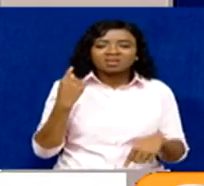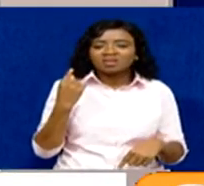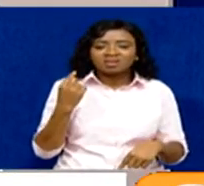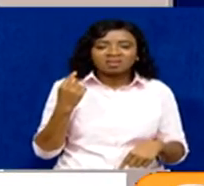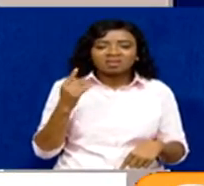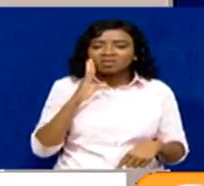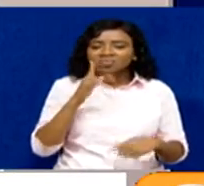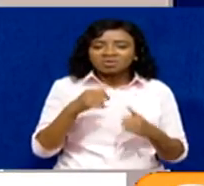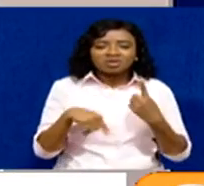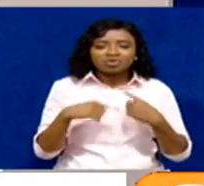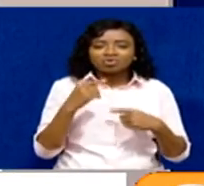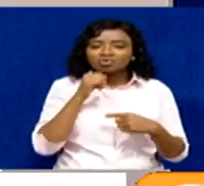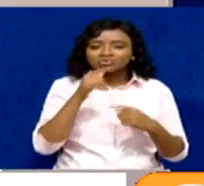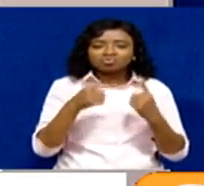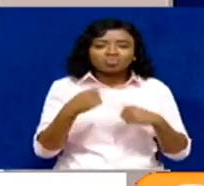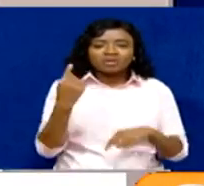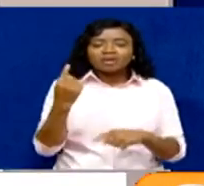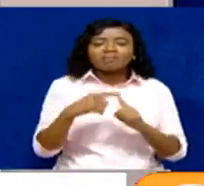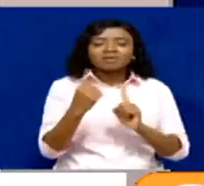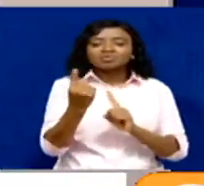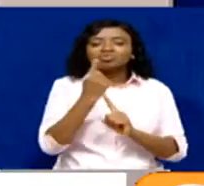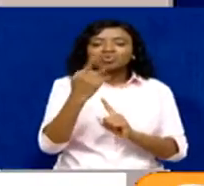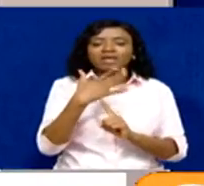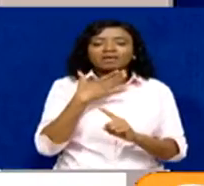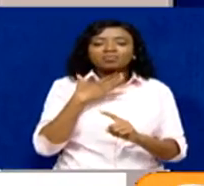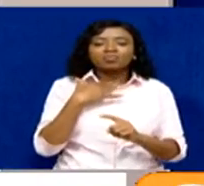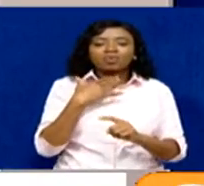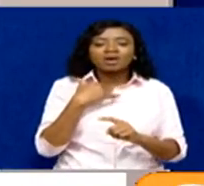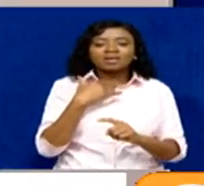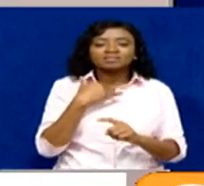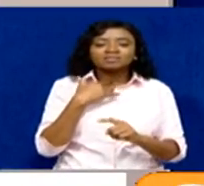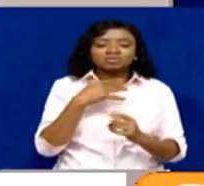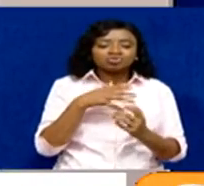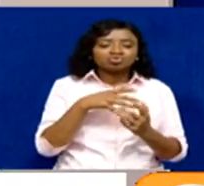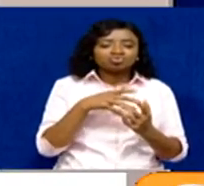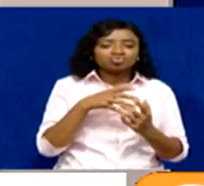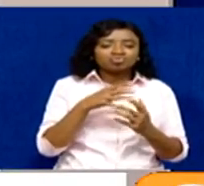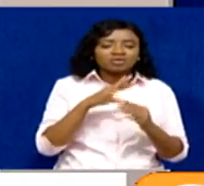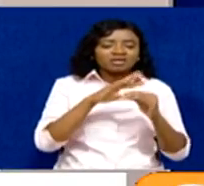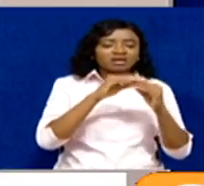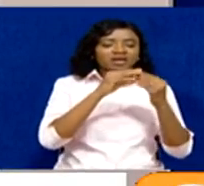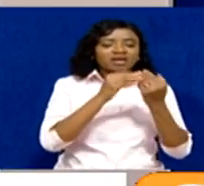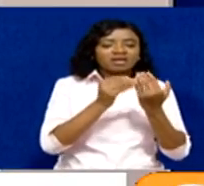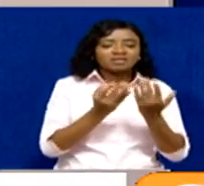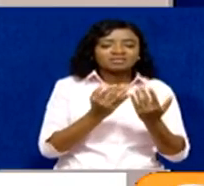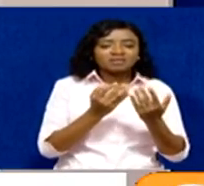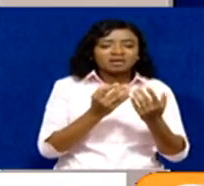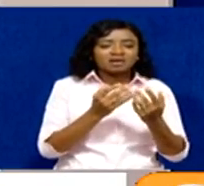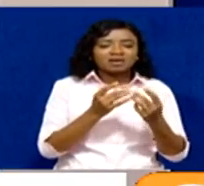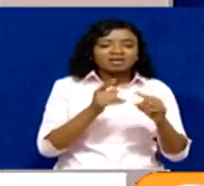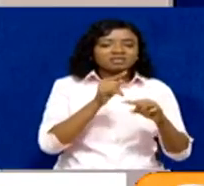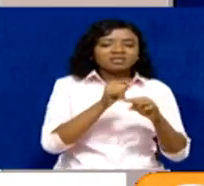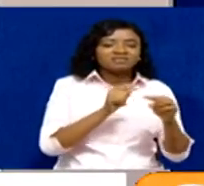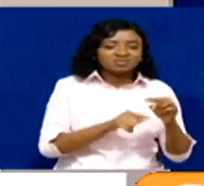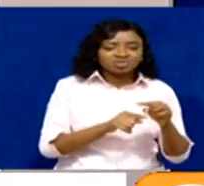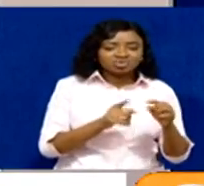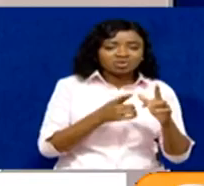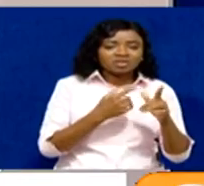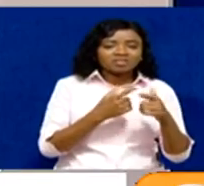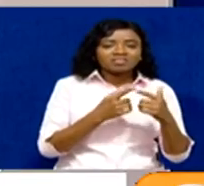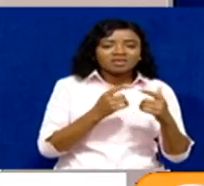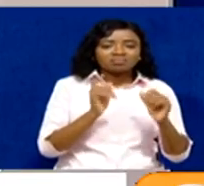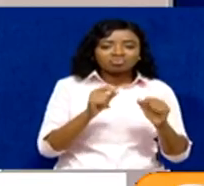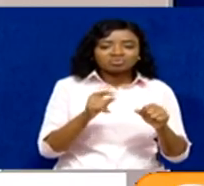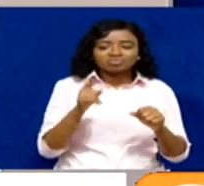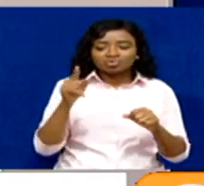to create what we call a wave so that you can have MPs so that tomorrow you can use them